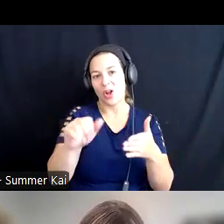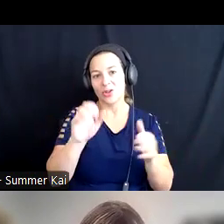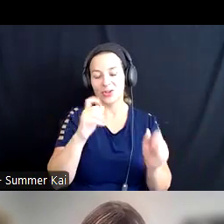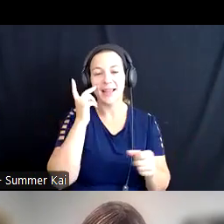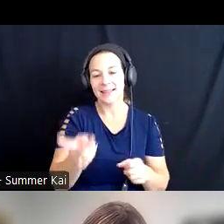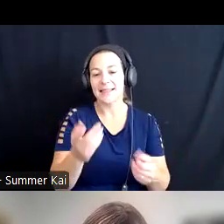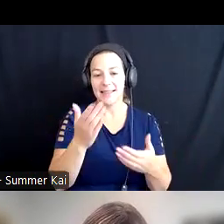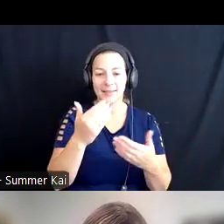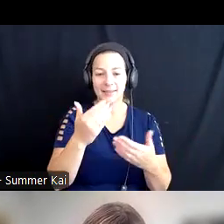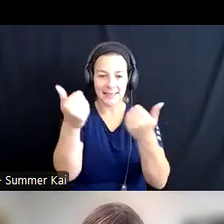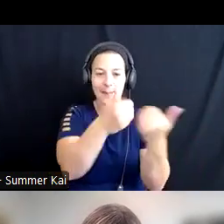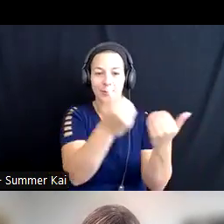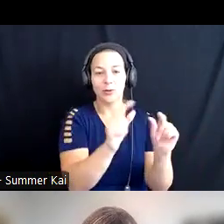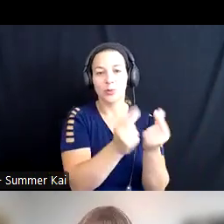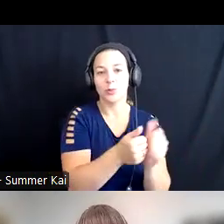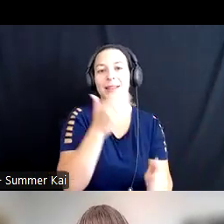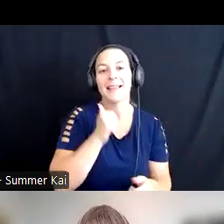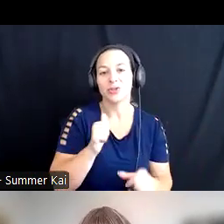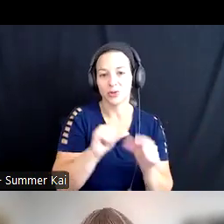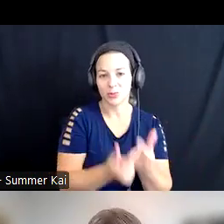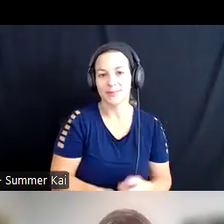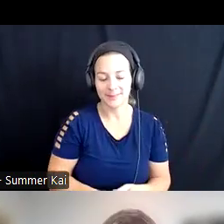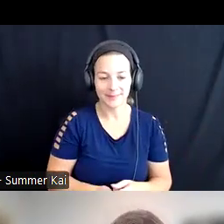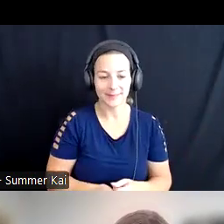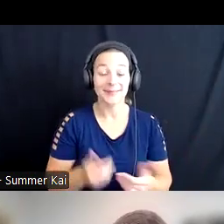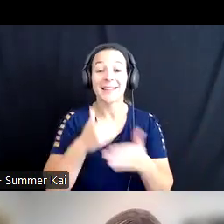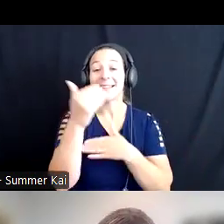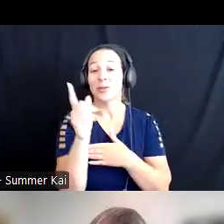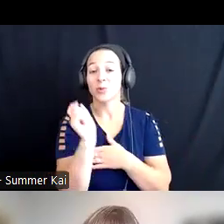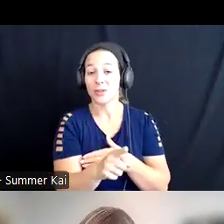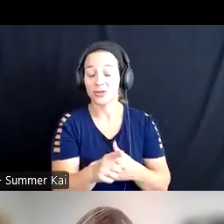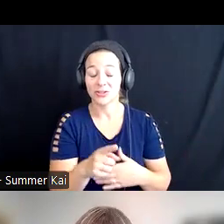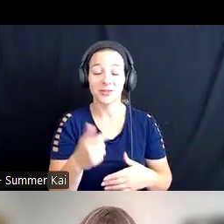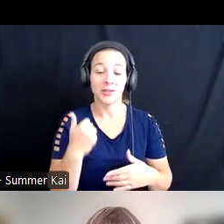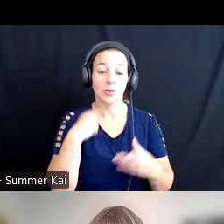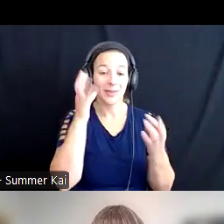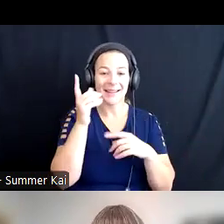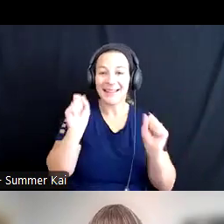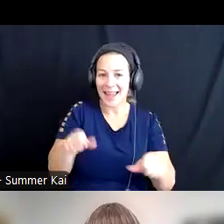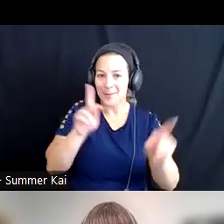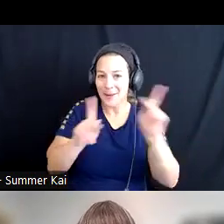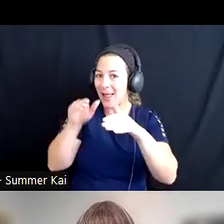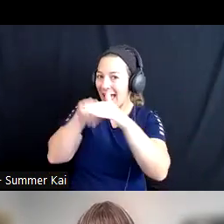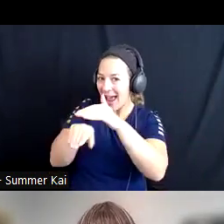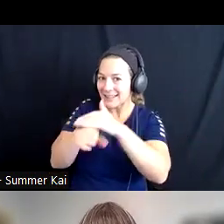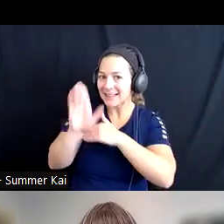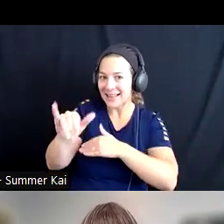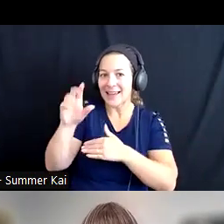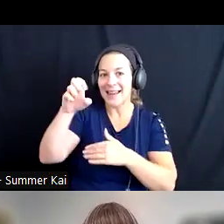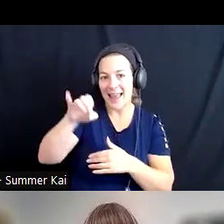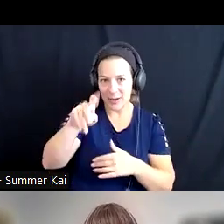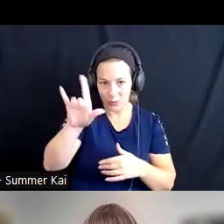by age there. The next question we have is whether people can access that equity. And if we go to the next slide,